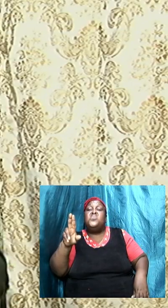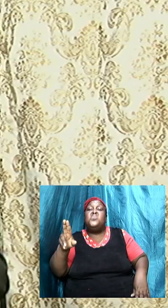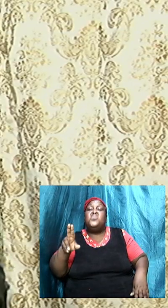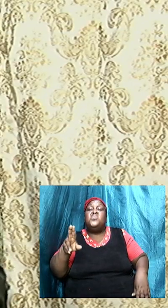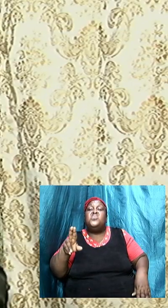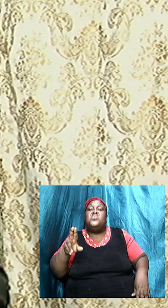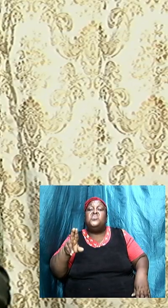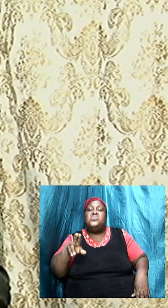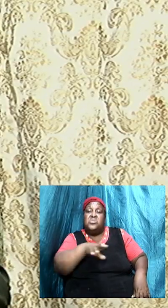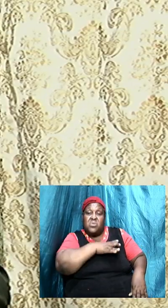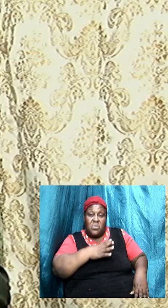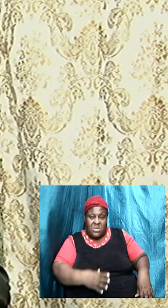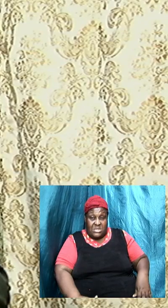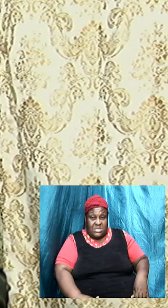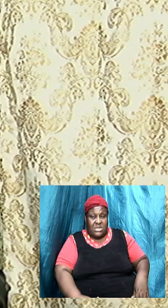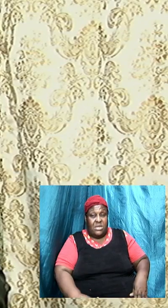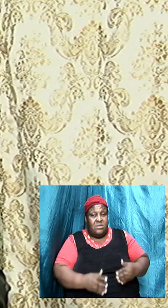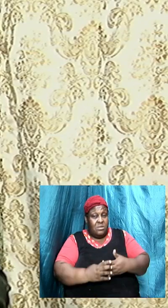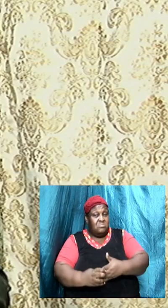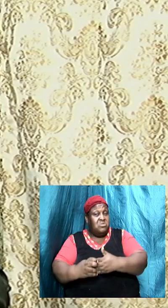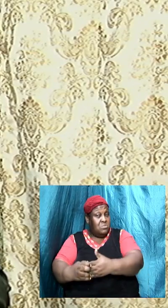our way of living.